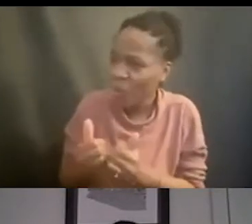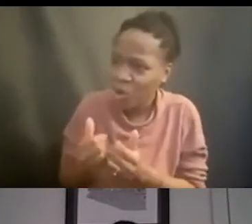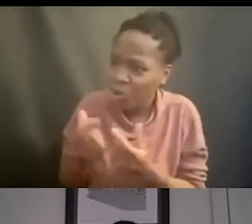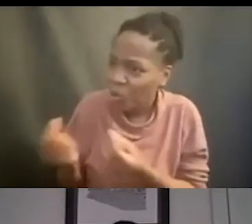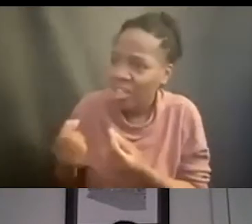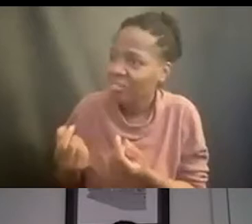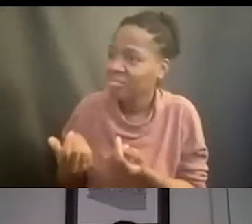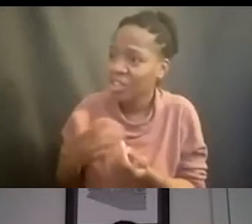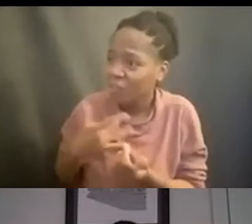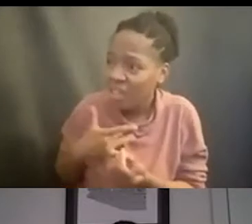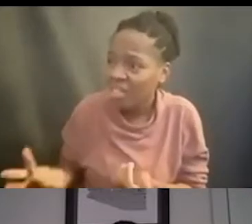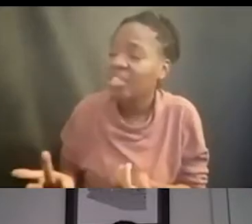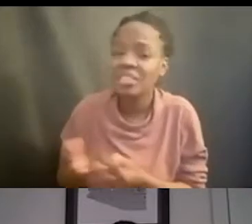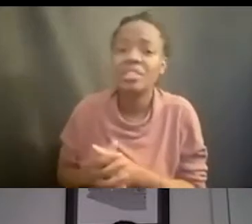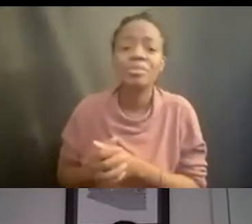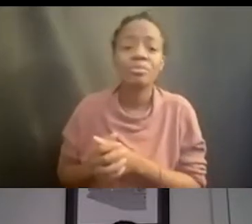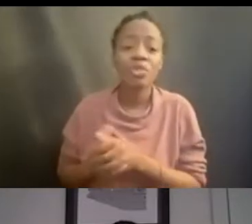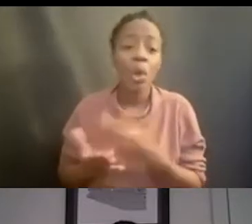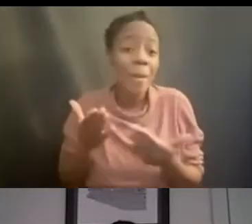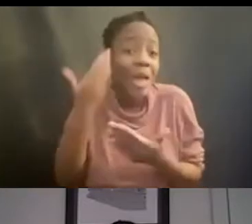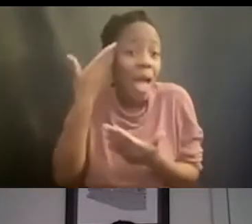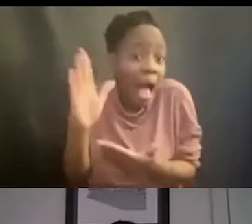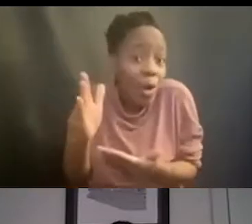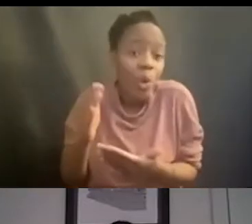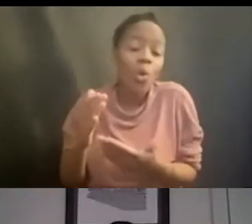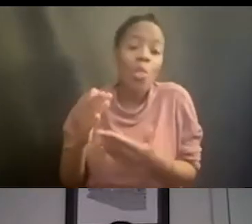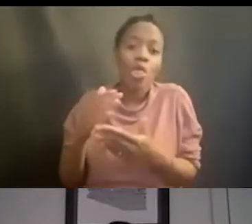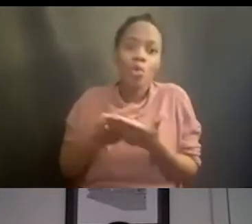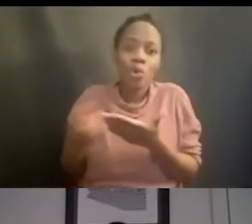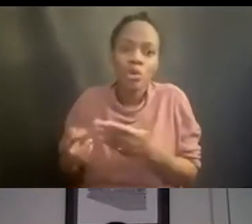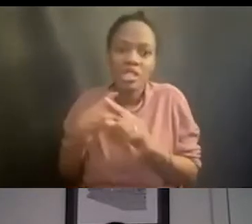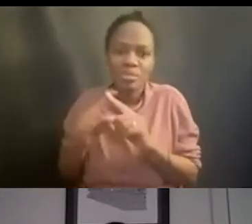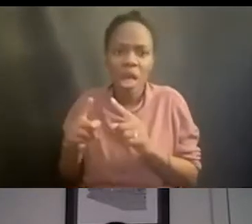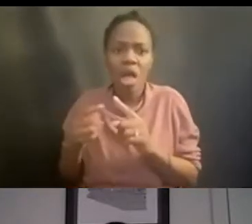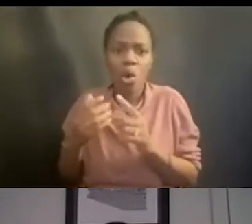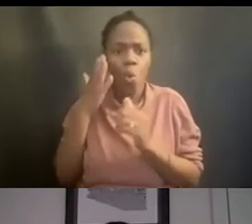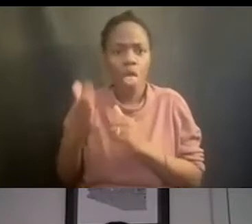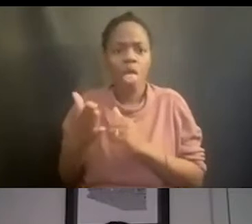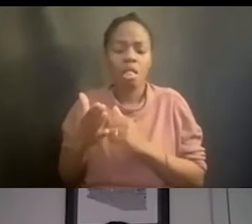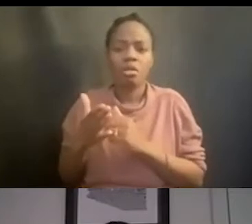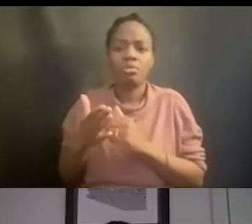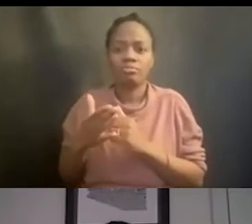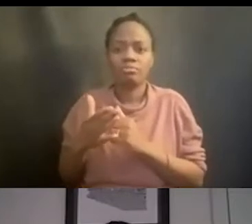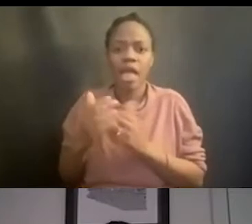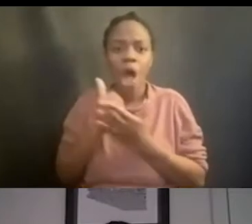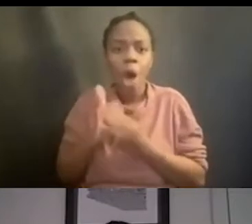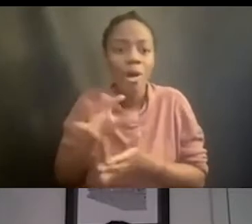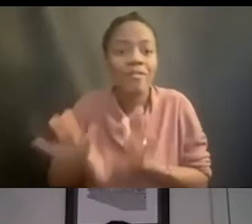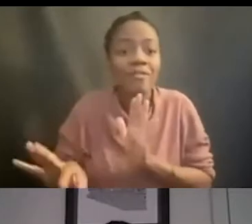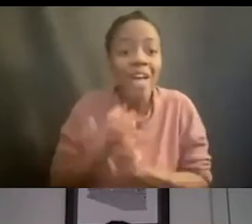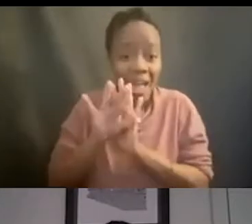to, I may not know the resources available, but I will work with you to find those resources. And I think having